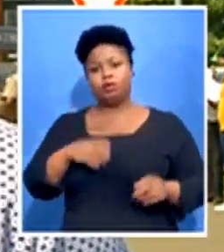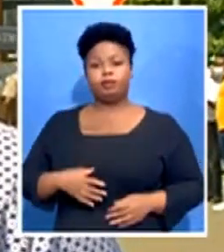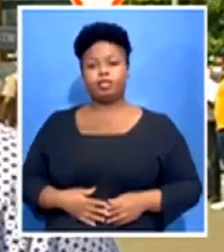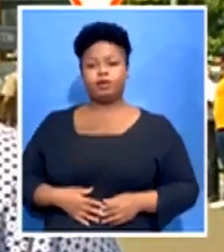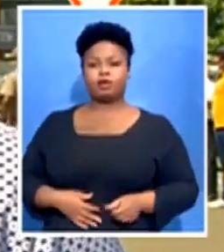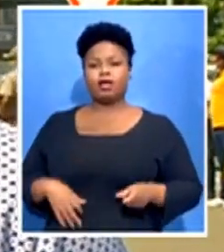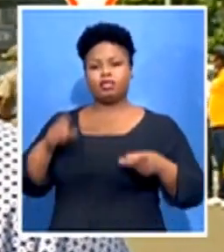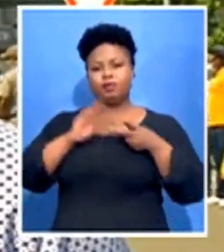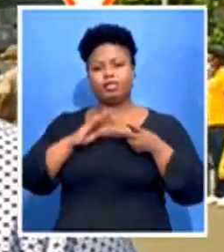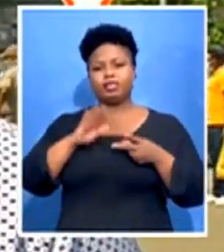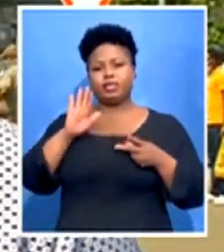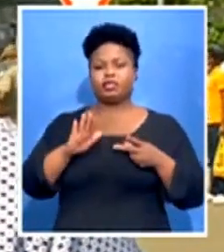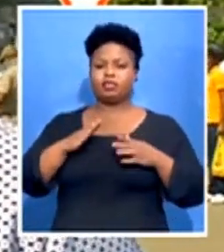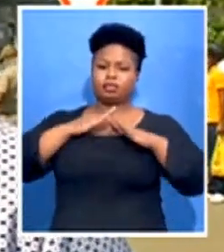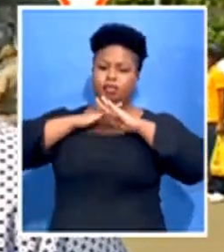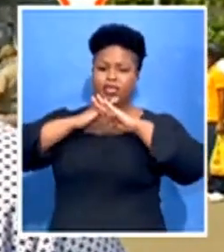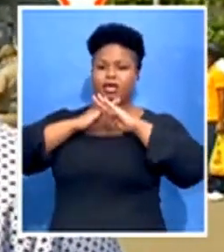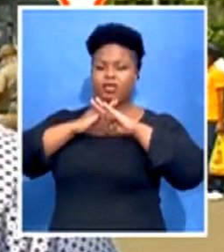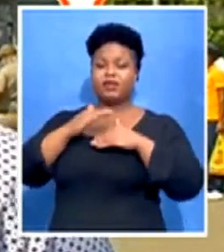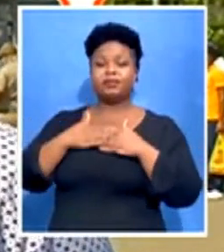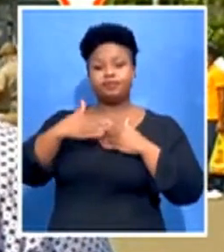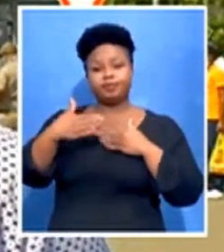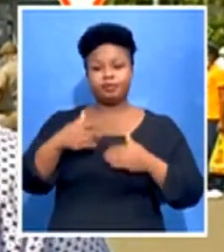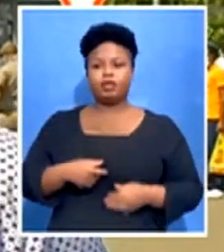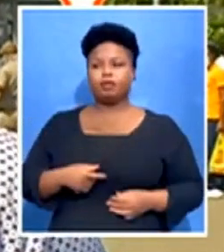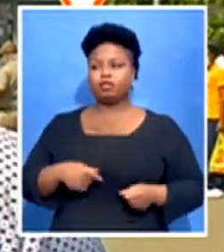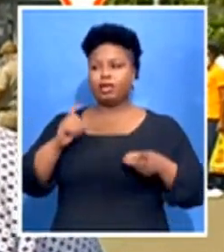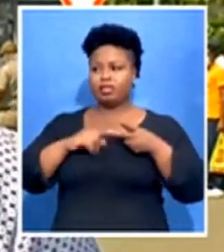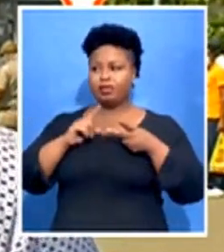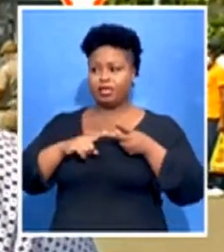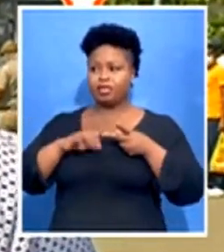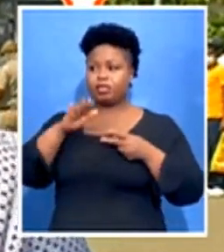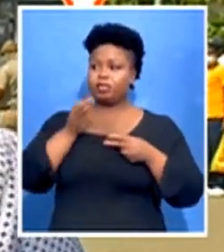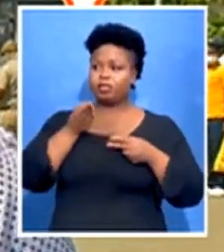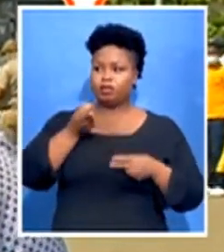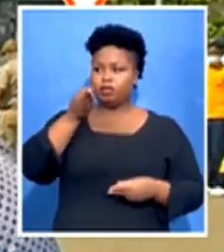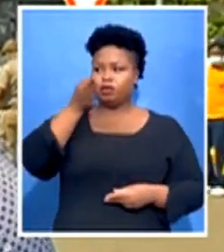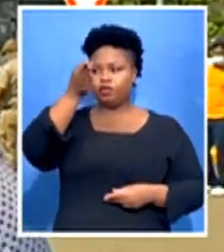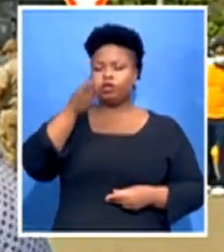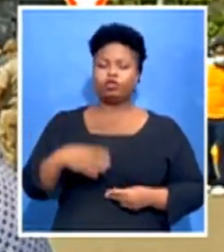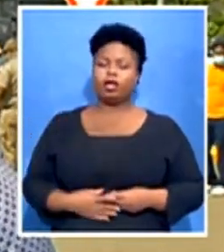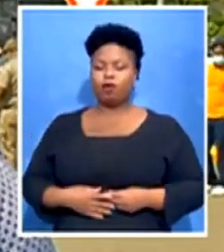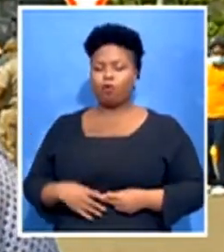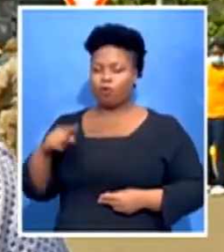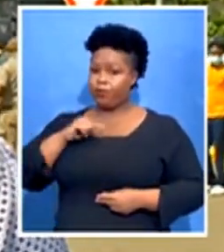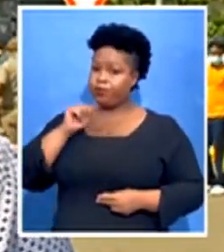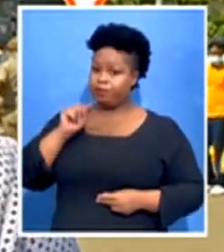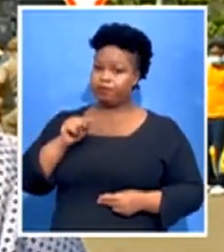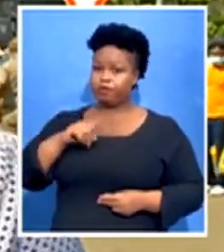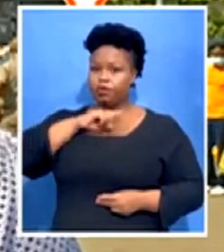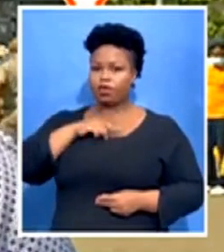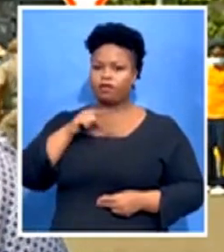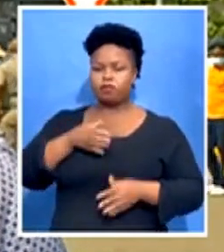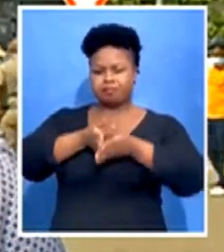getting on the wrong side of the law in the future, you know. And he has also appealed to motorists to drive with